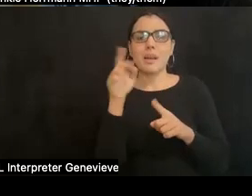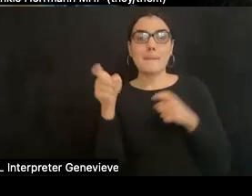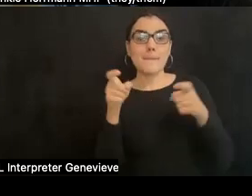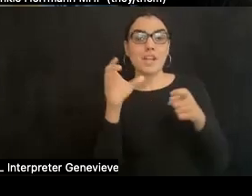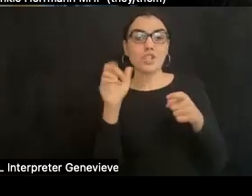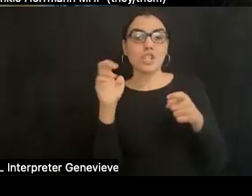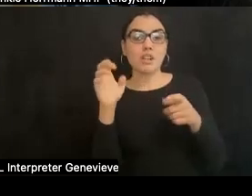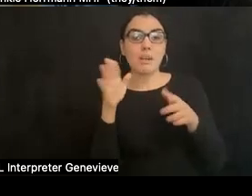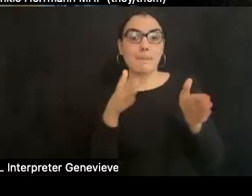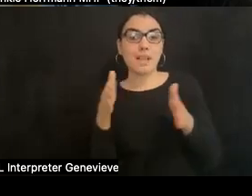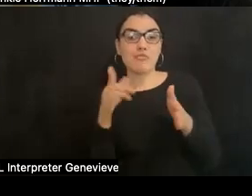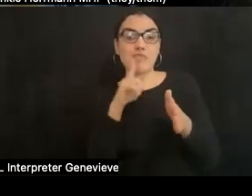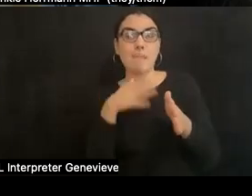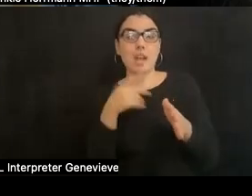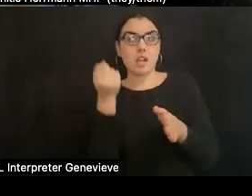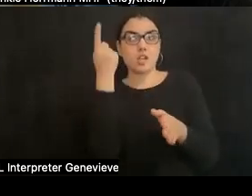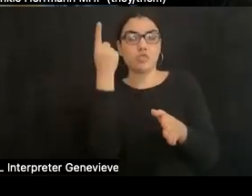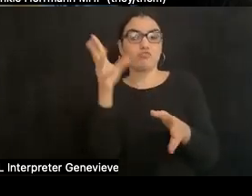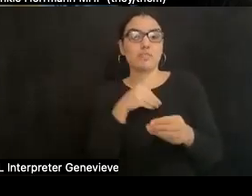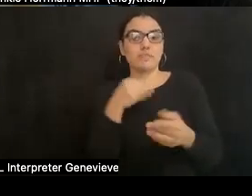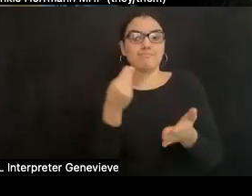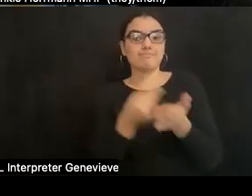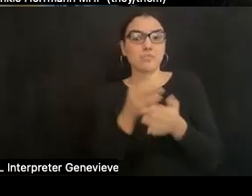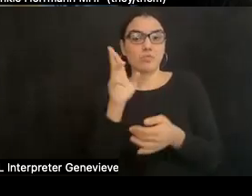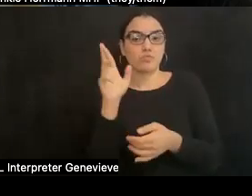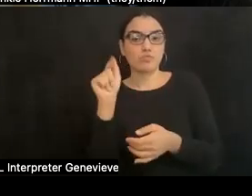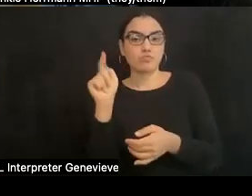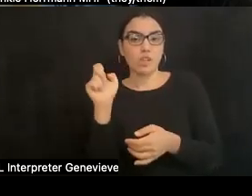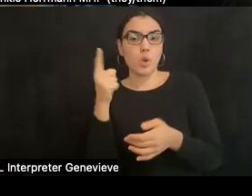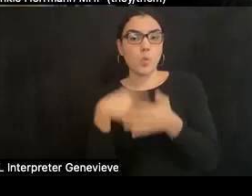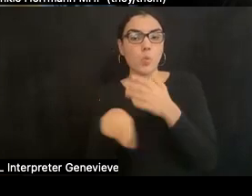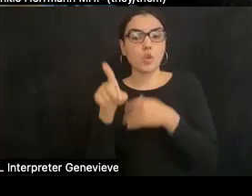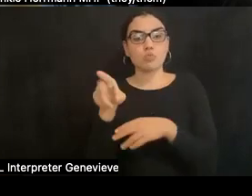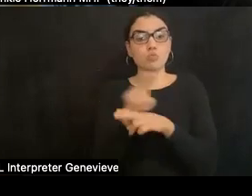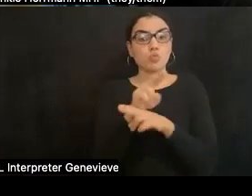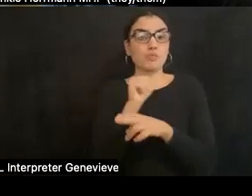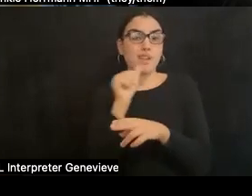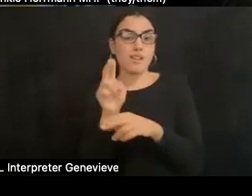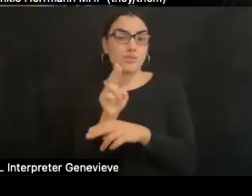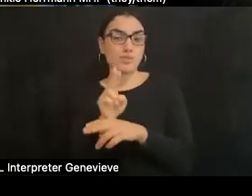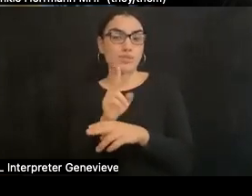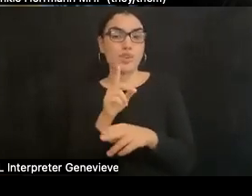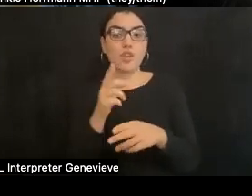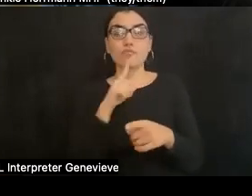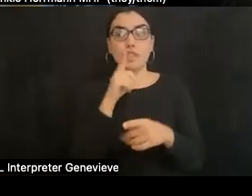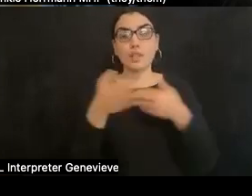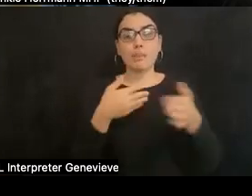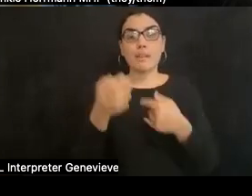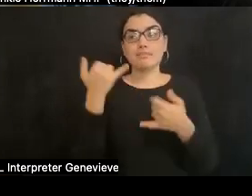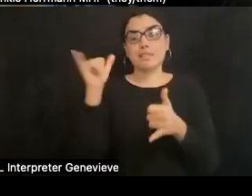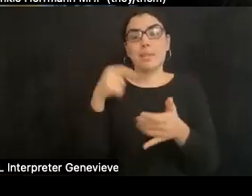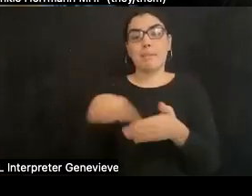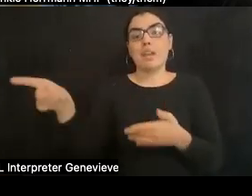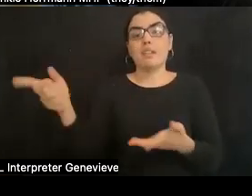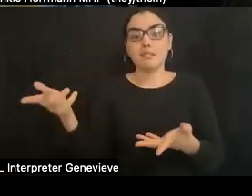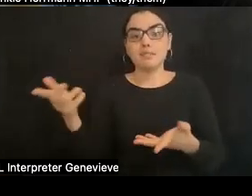understanding, receive a rate regardless of what services you do or do not use. So they get paid no matter what, which I